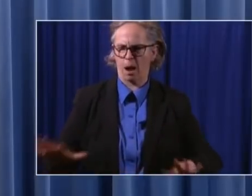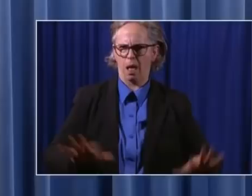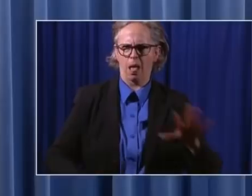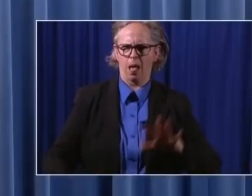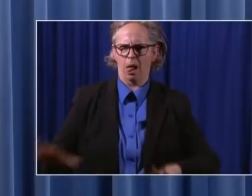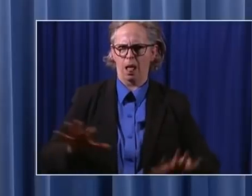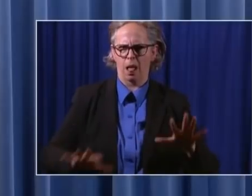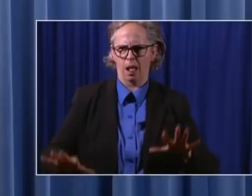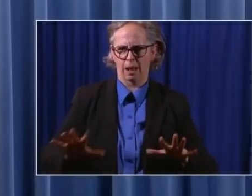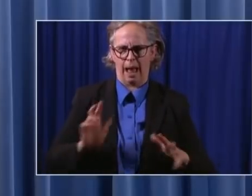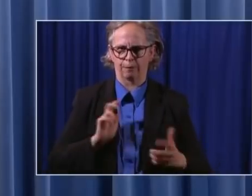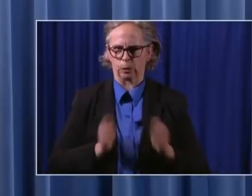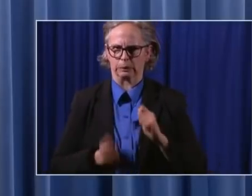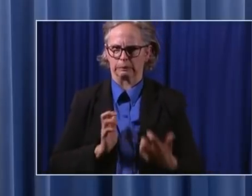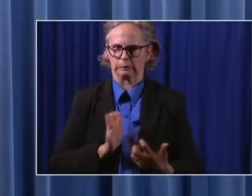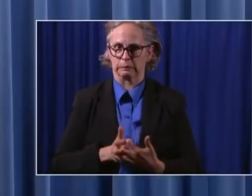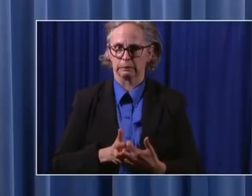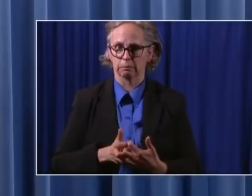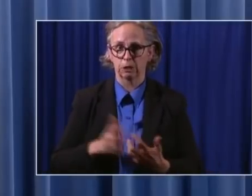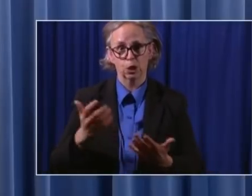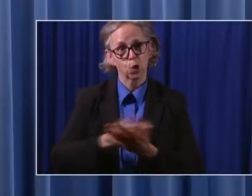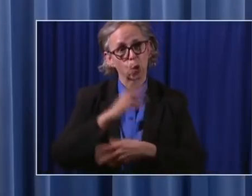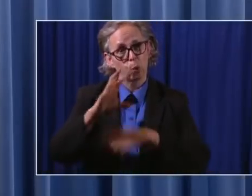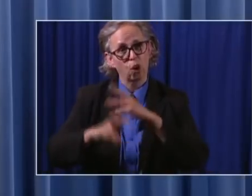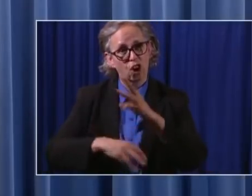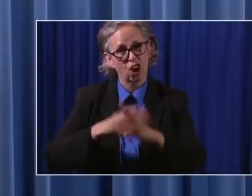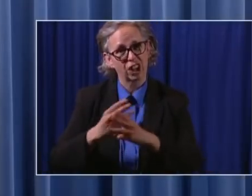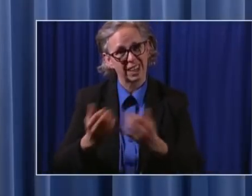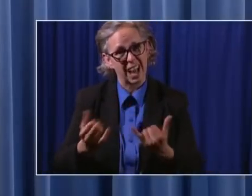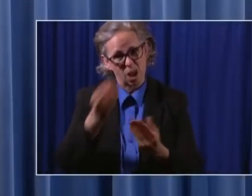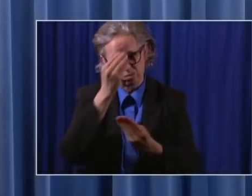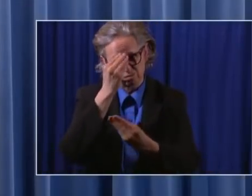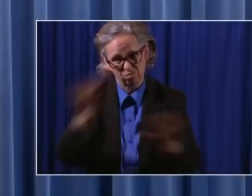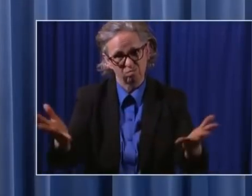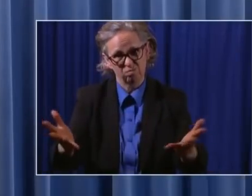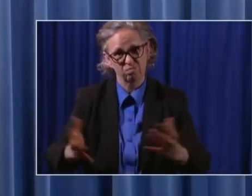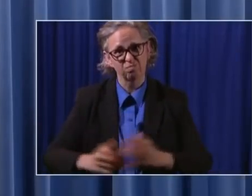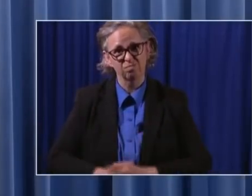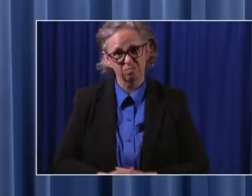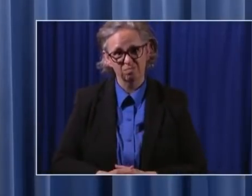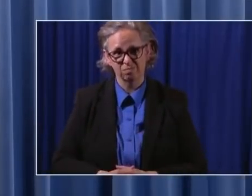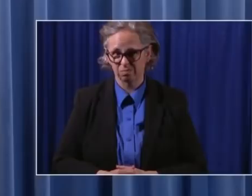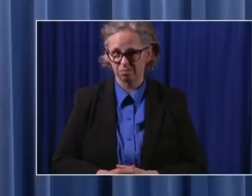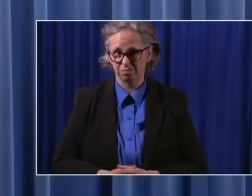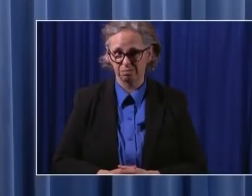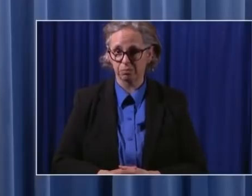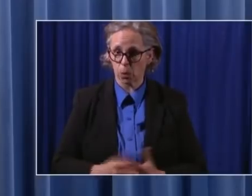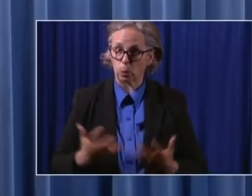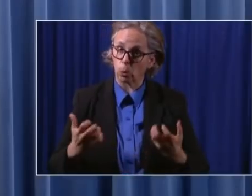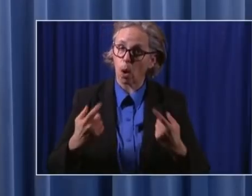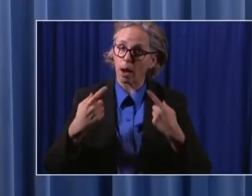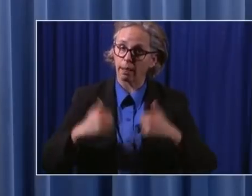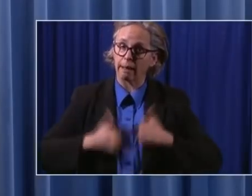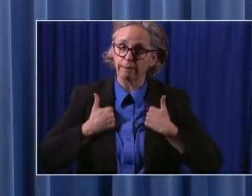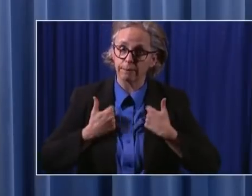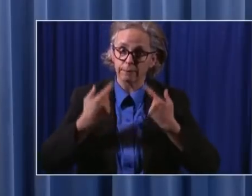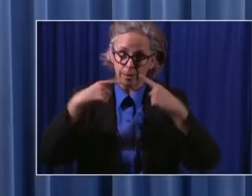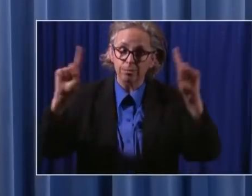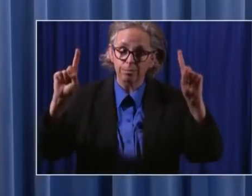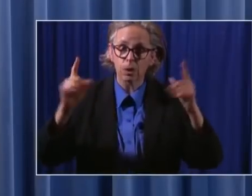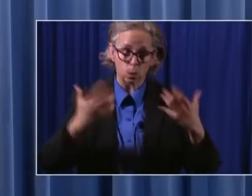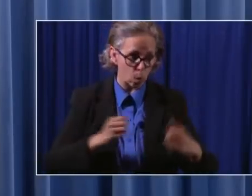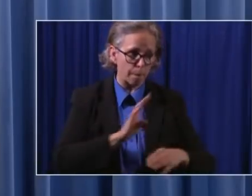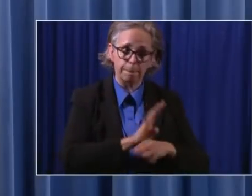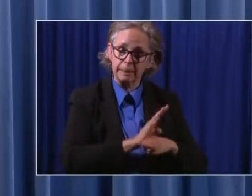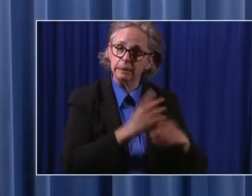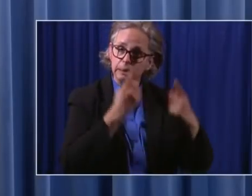we live in. And the new world is that if we're going to make it, if we're going to continue to have businesses open, if we're